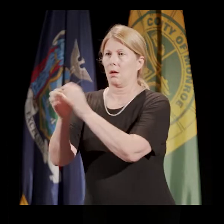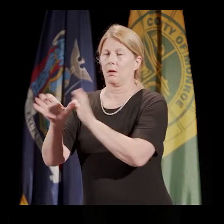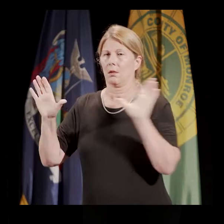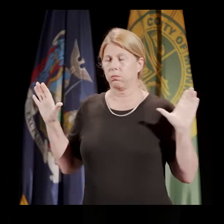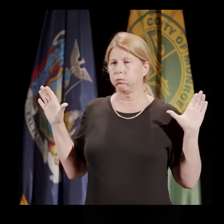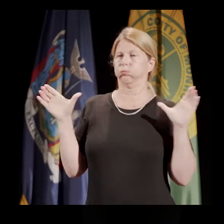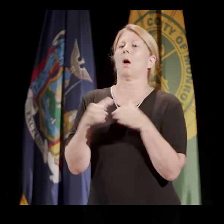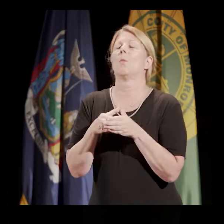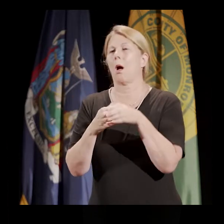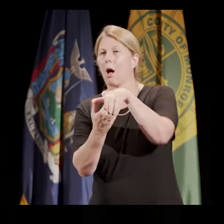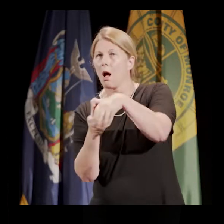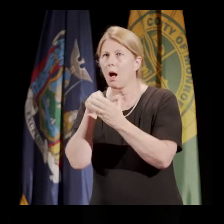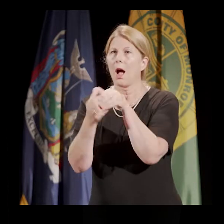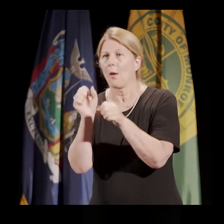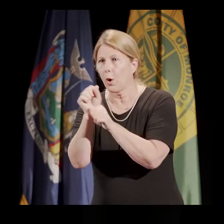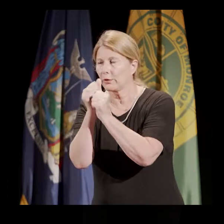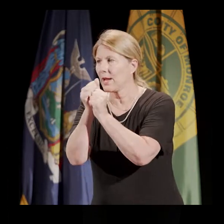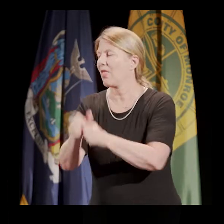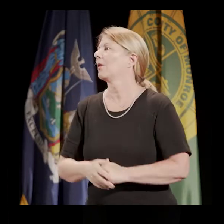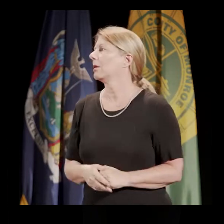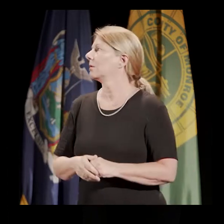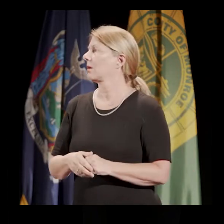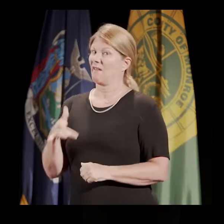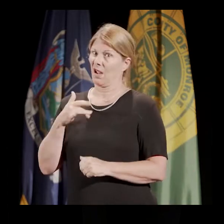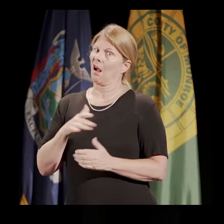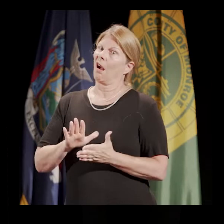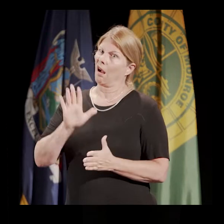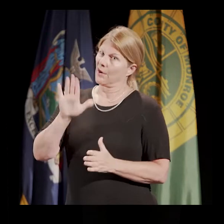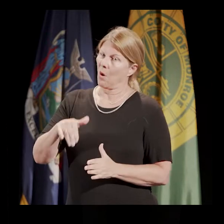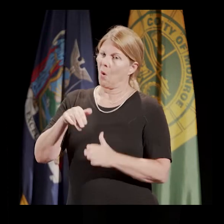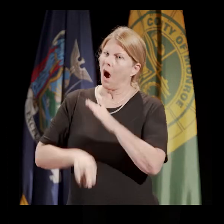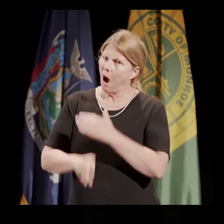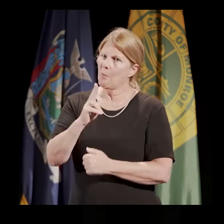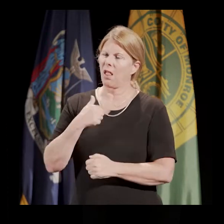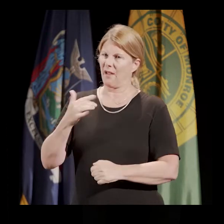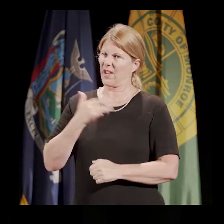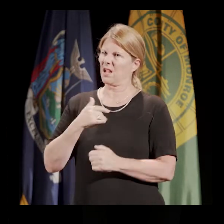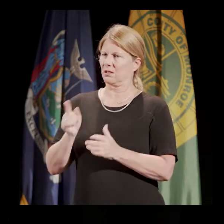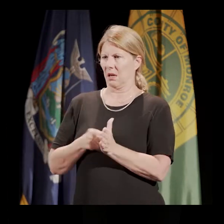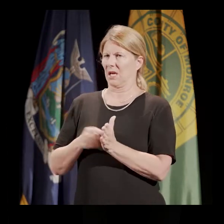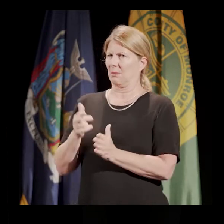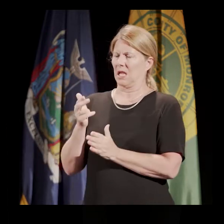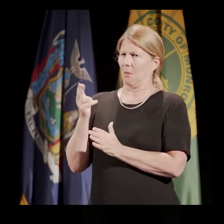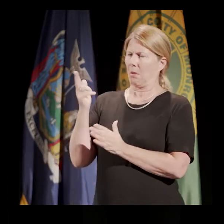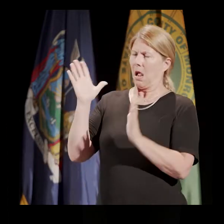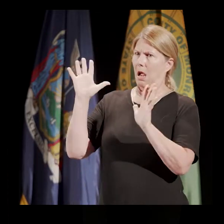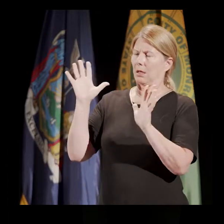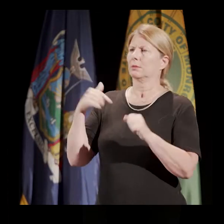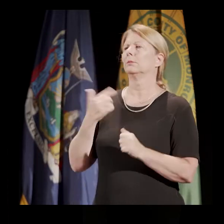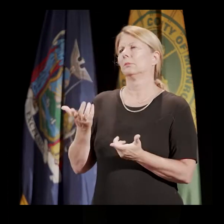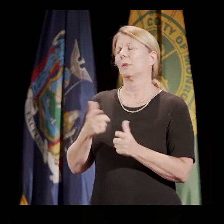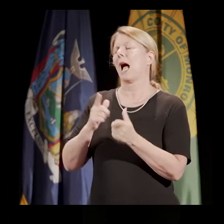and invigorating at the same time. And Lord knows, it still is. I